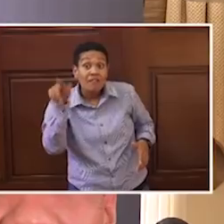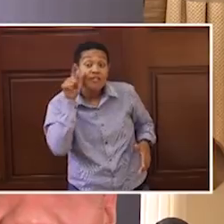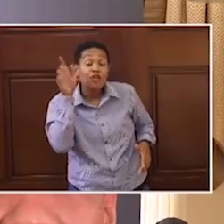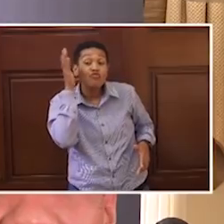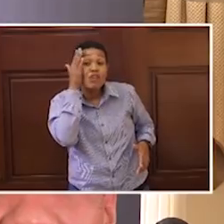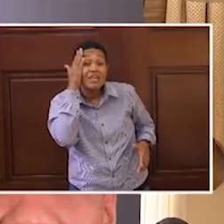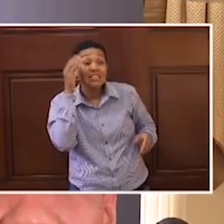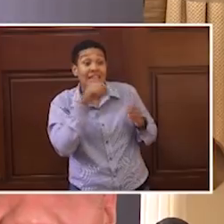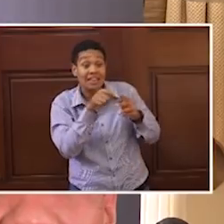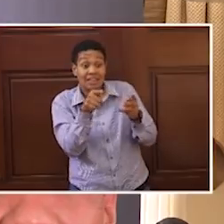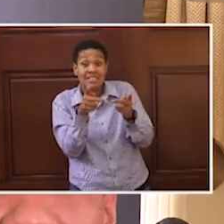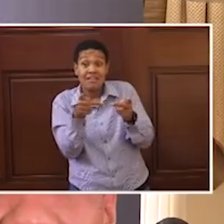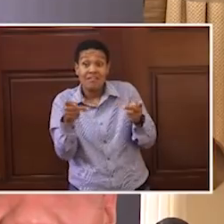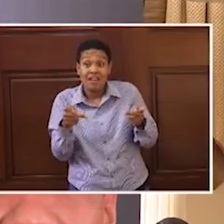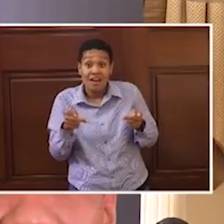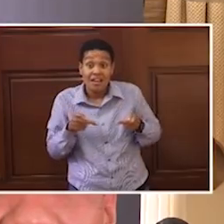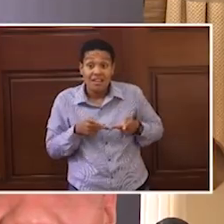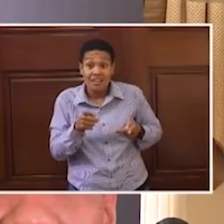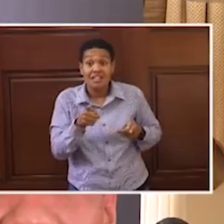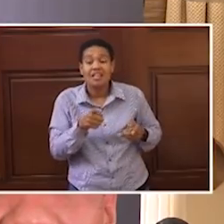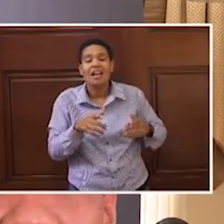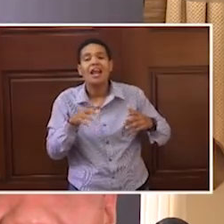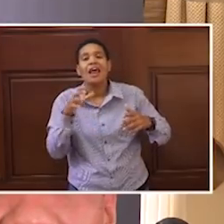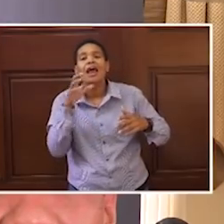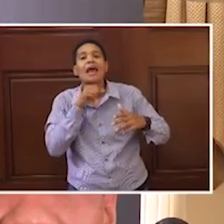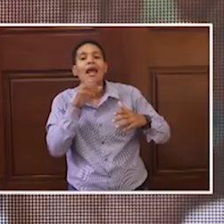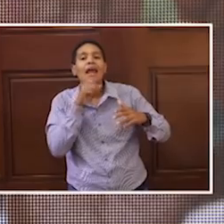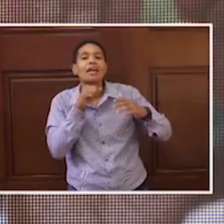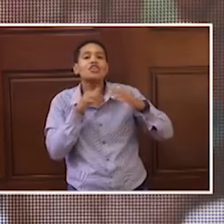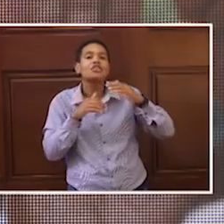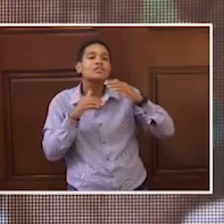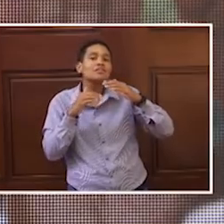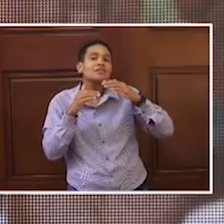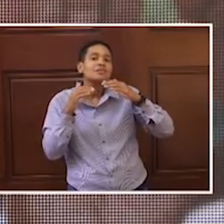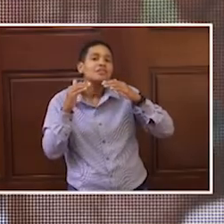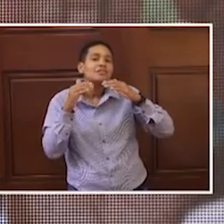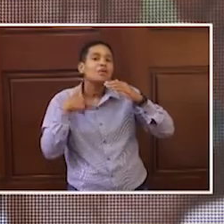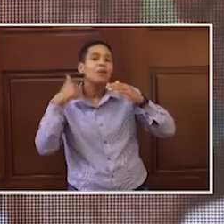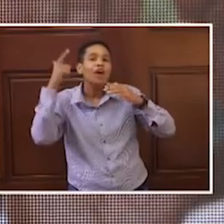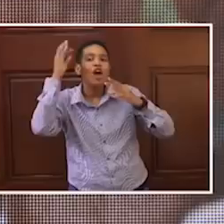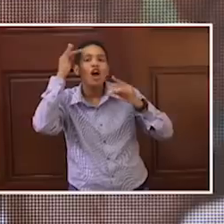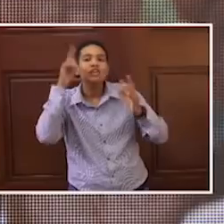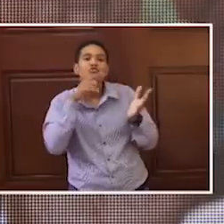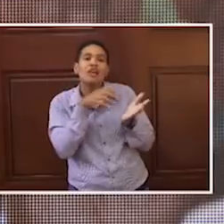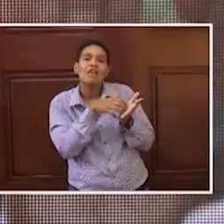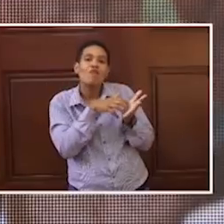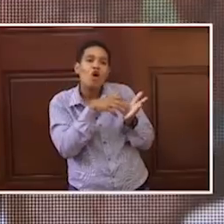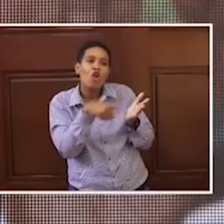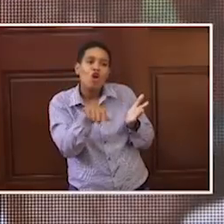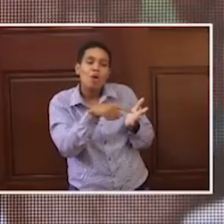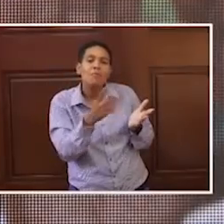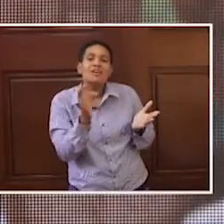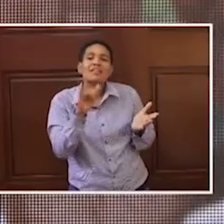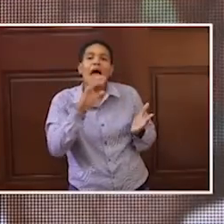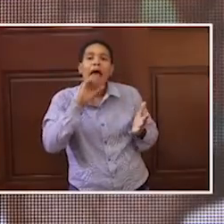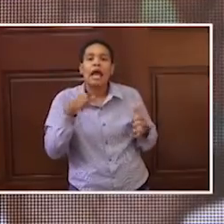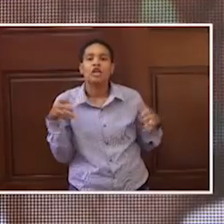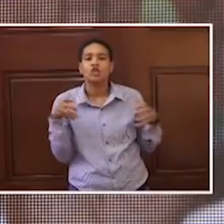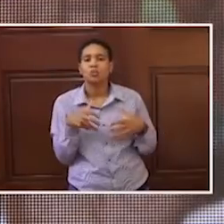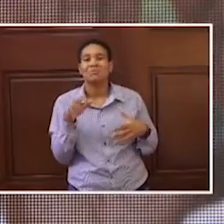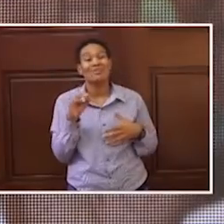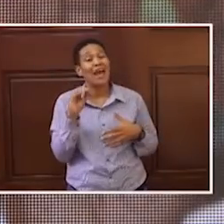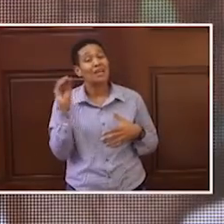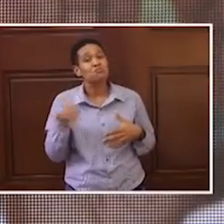residents in these facilities falling in that category that we consider to be vulnerable, that age group that